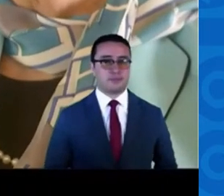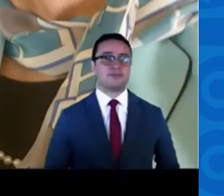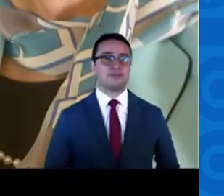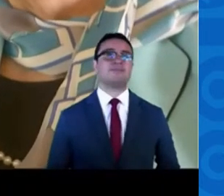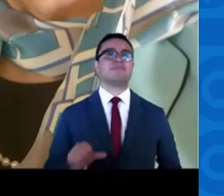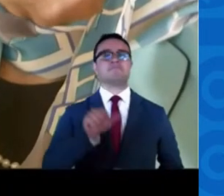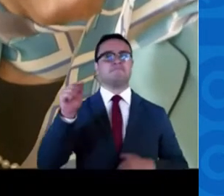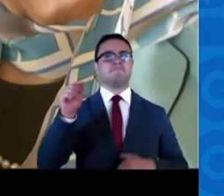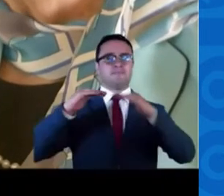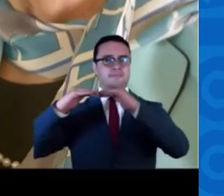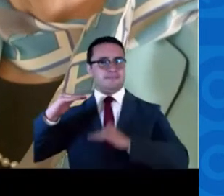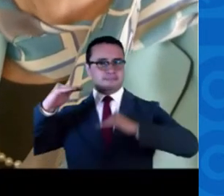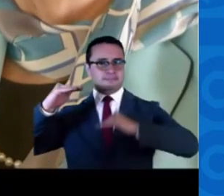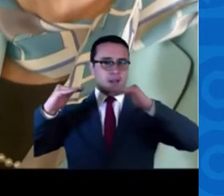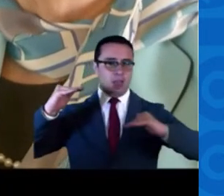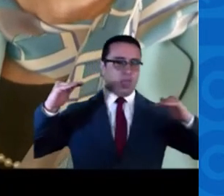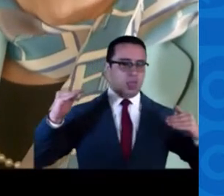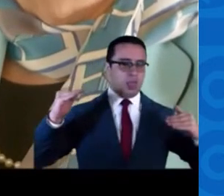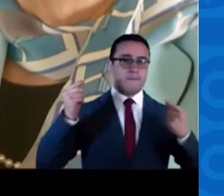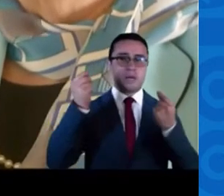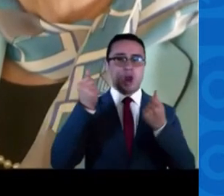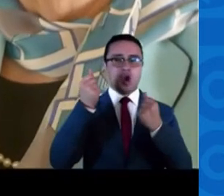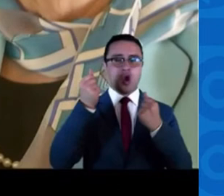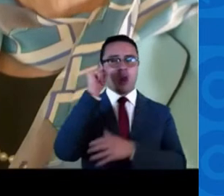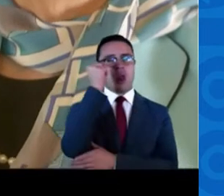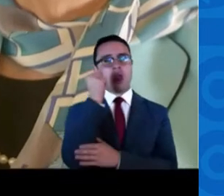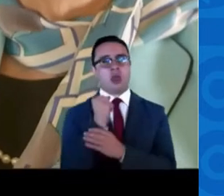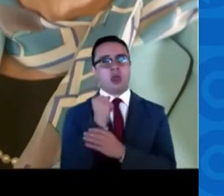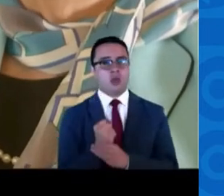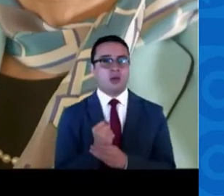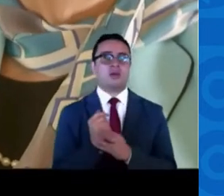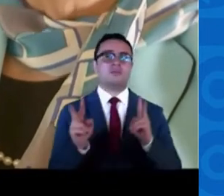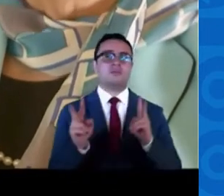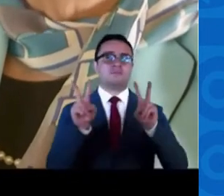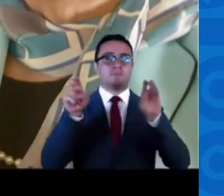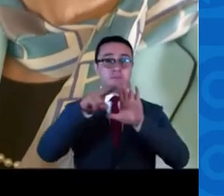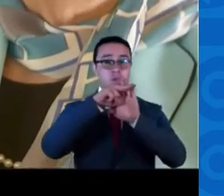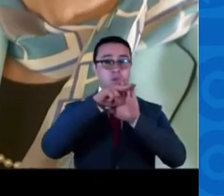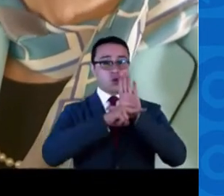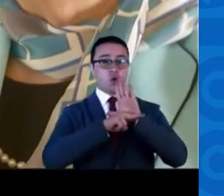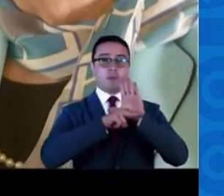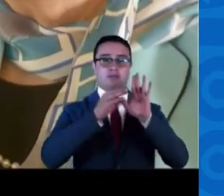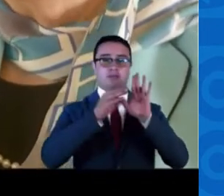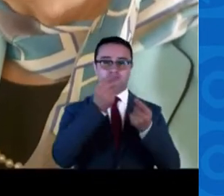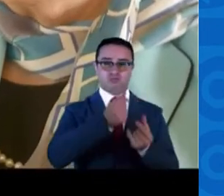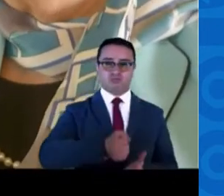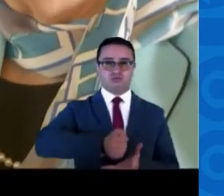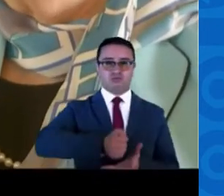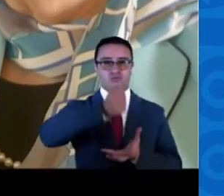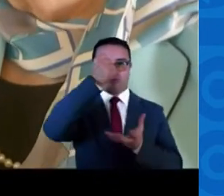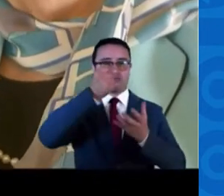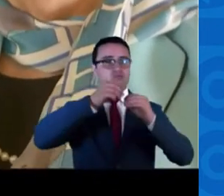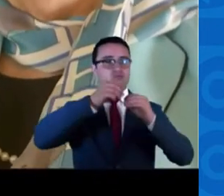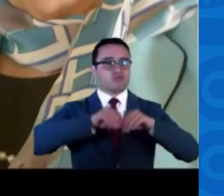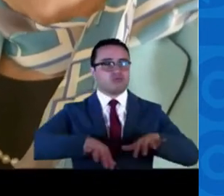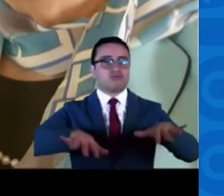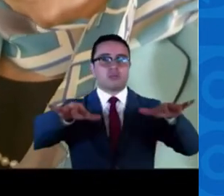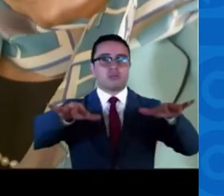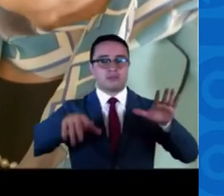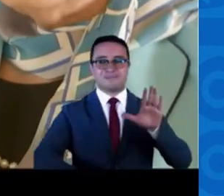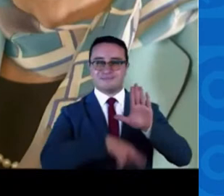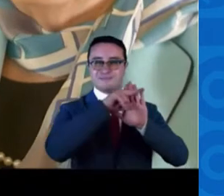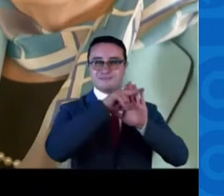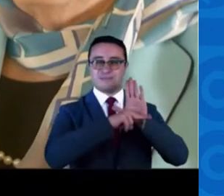do not want to be vaccinated. Other examples of asymmetries are relating to this economic